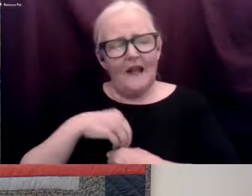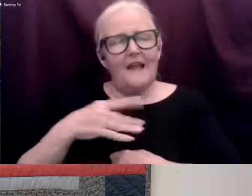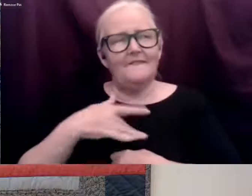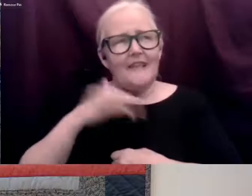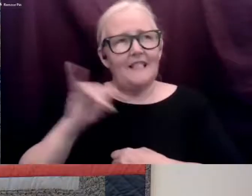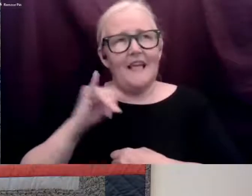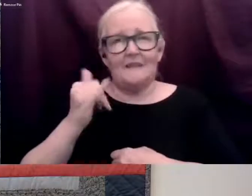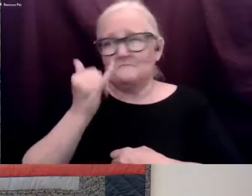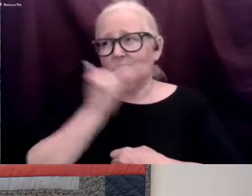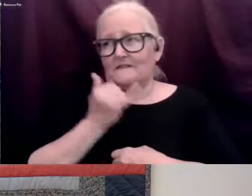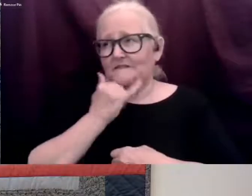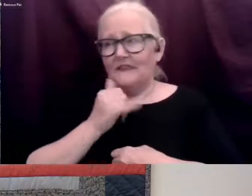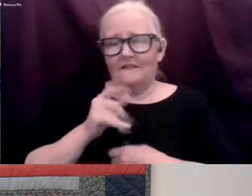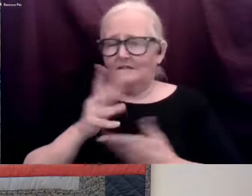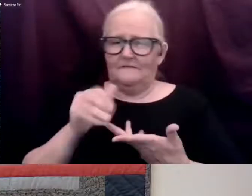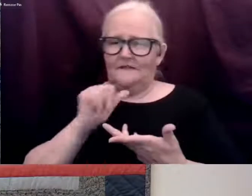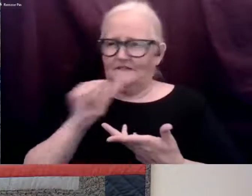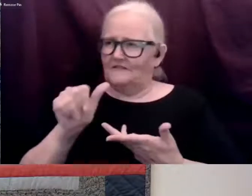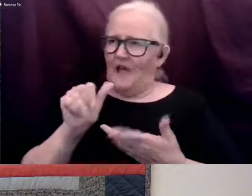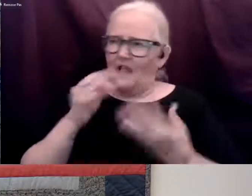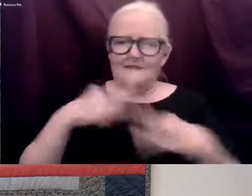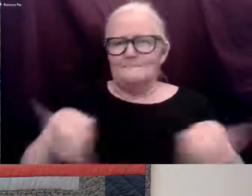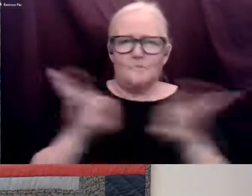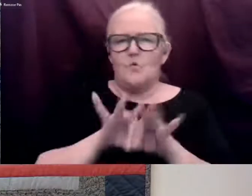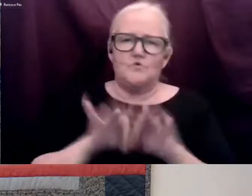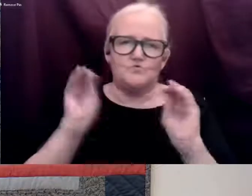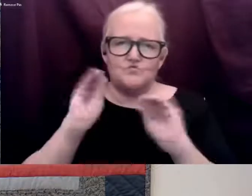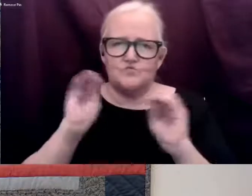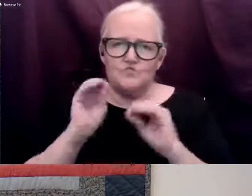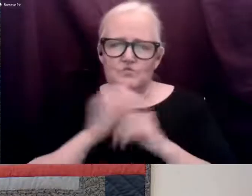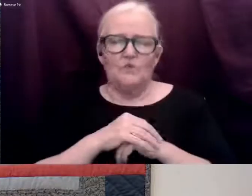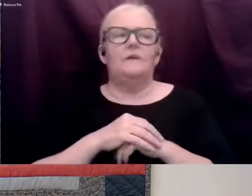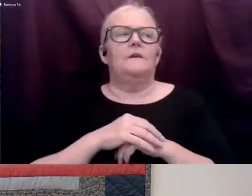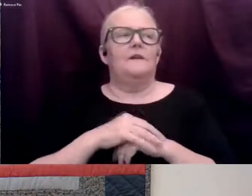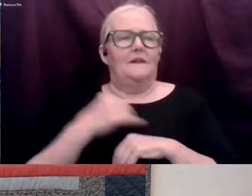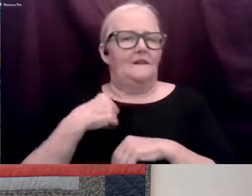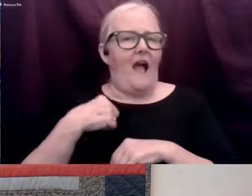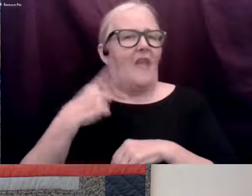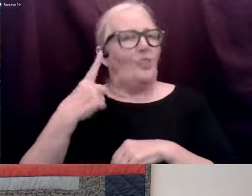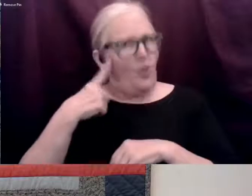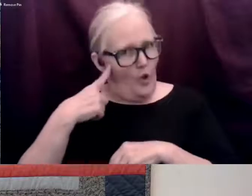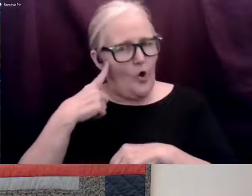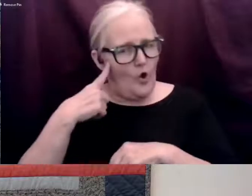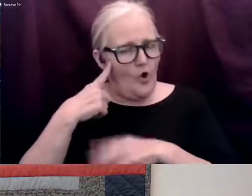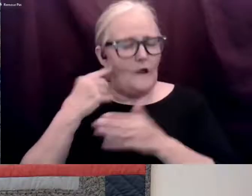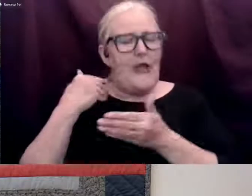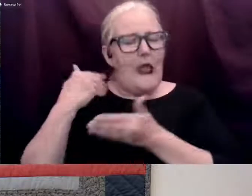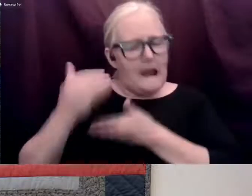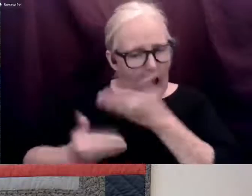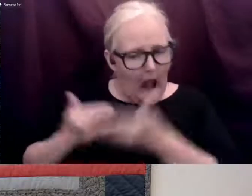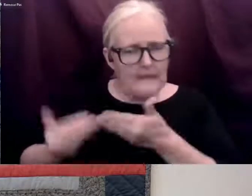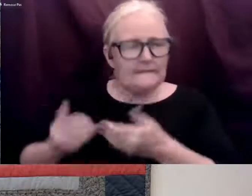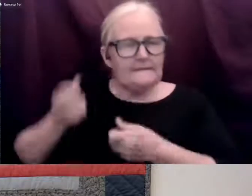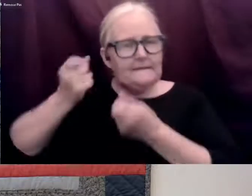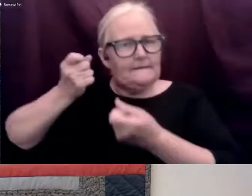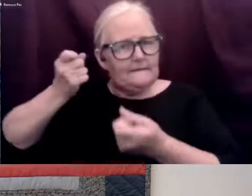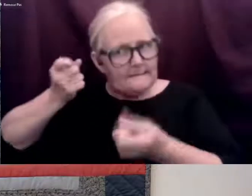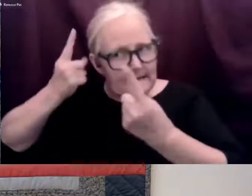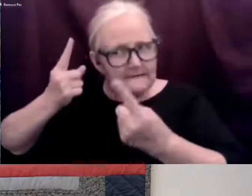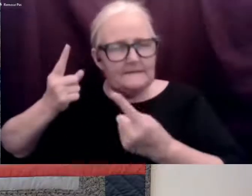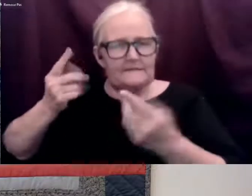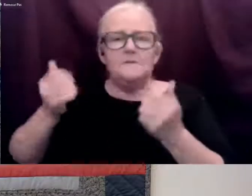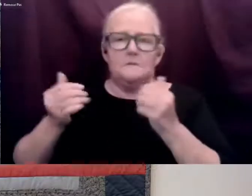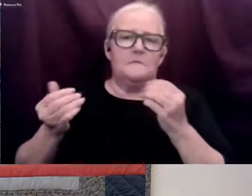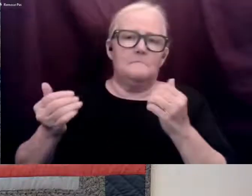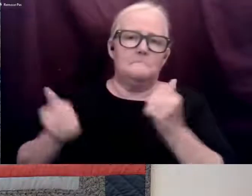us. I've always wanted to believe that kindness and compassion matter more than anything. I